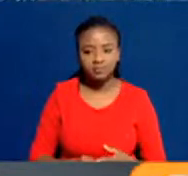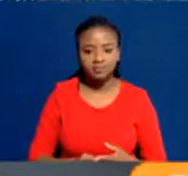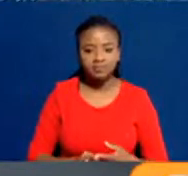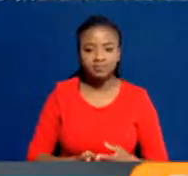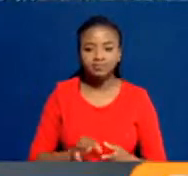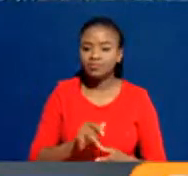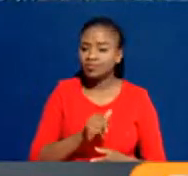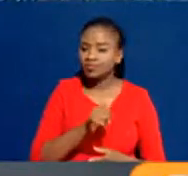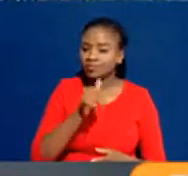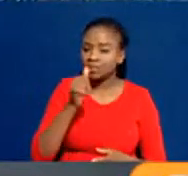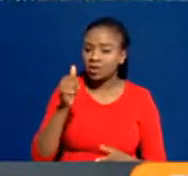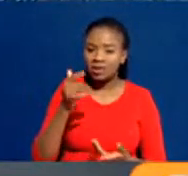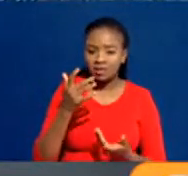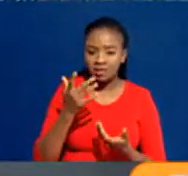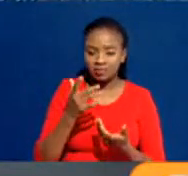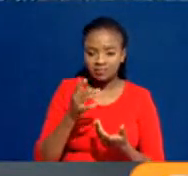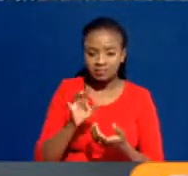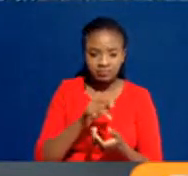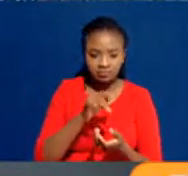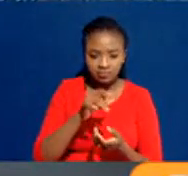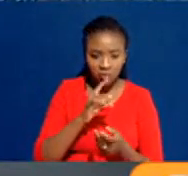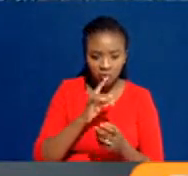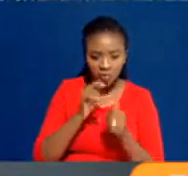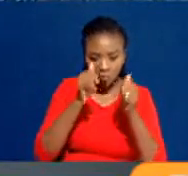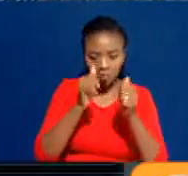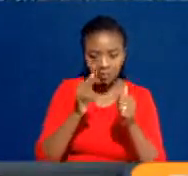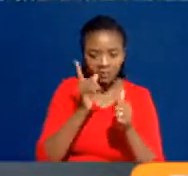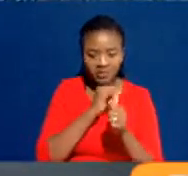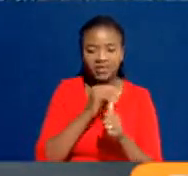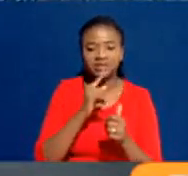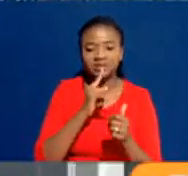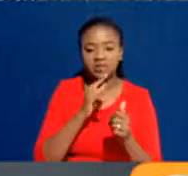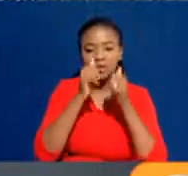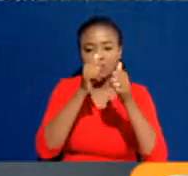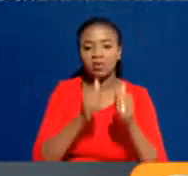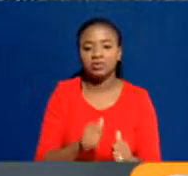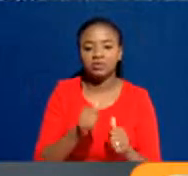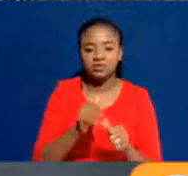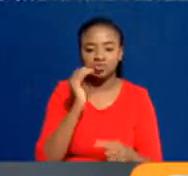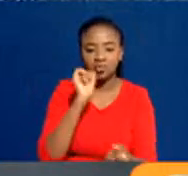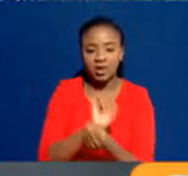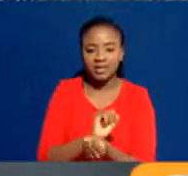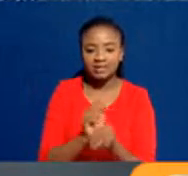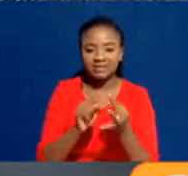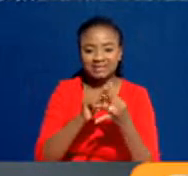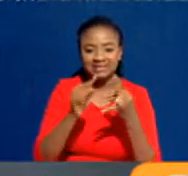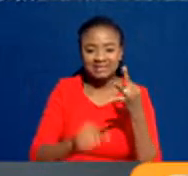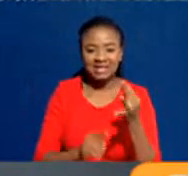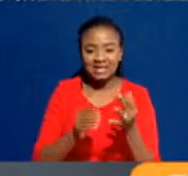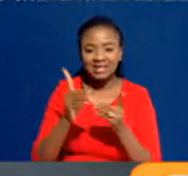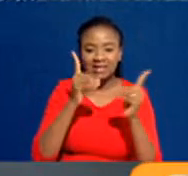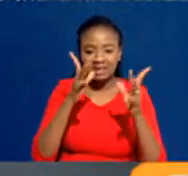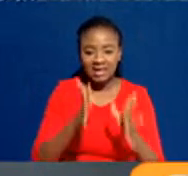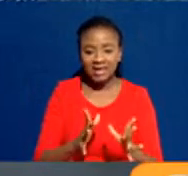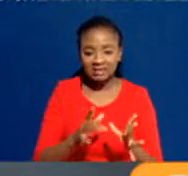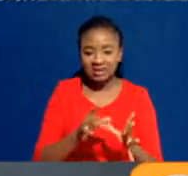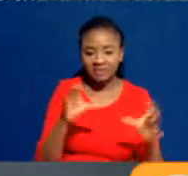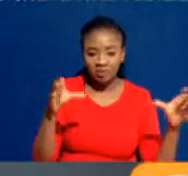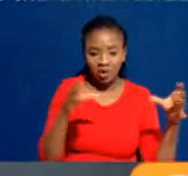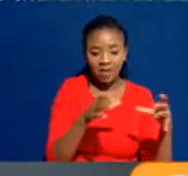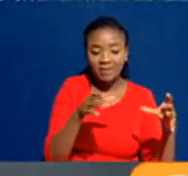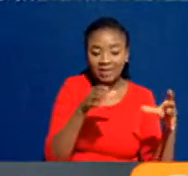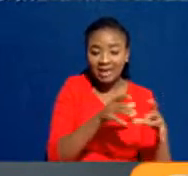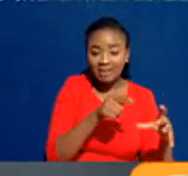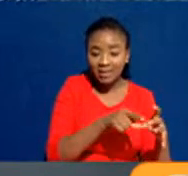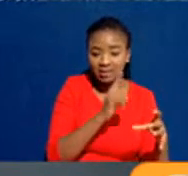And a warrant of arrest has been issued against three directors of Lariak Properties, a company listed as